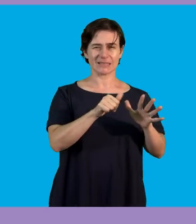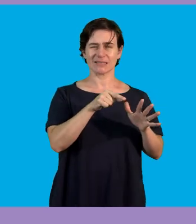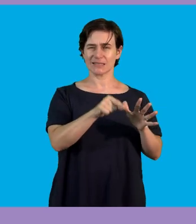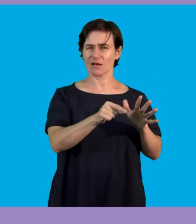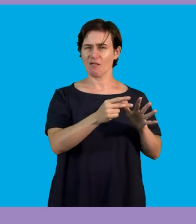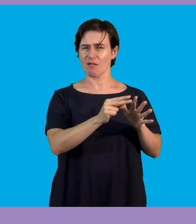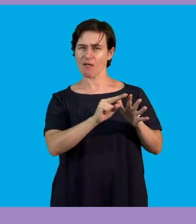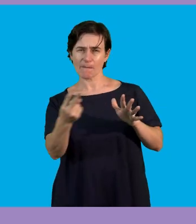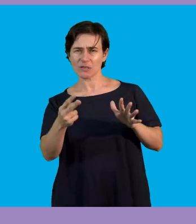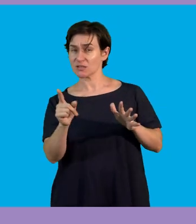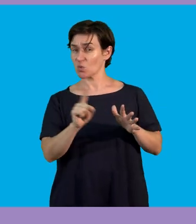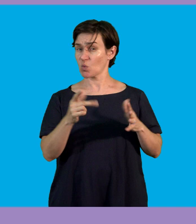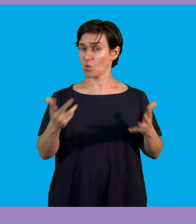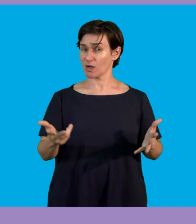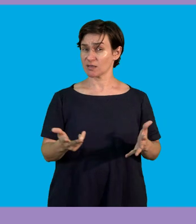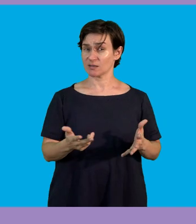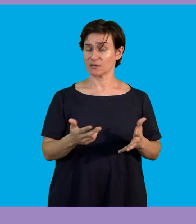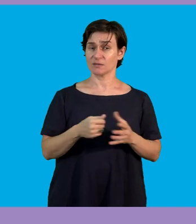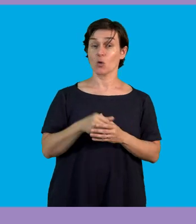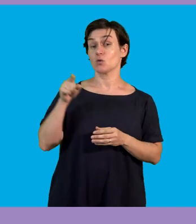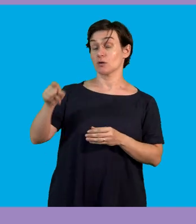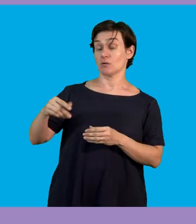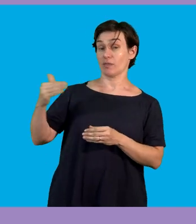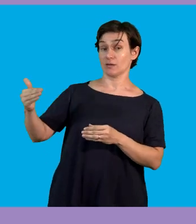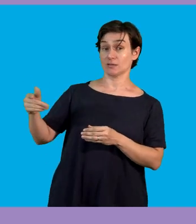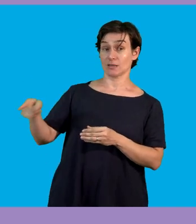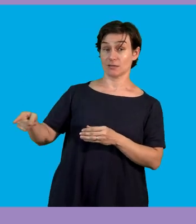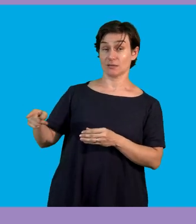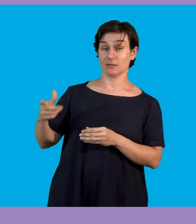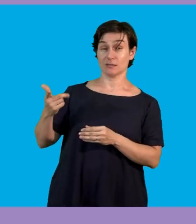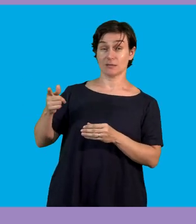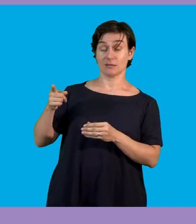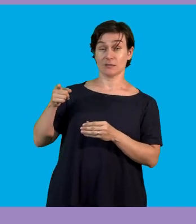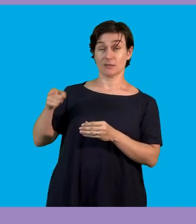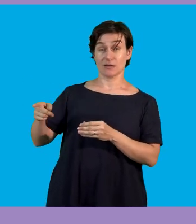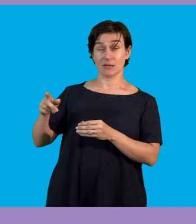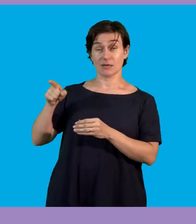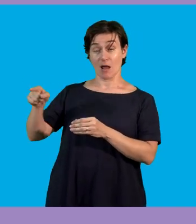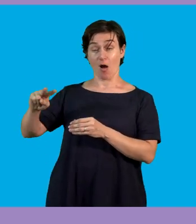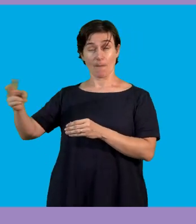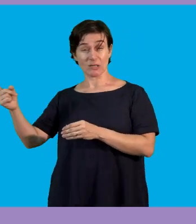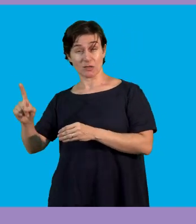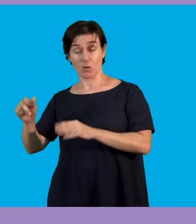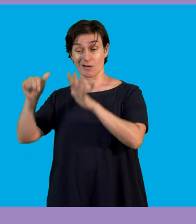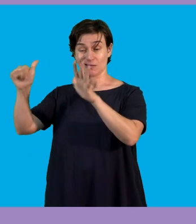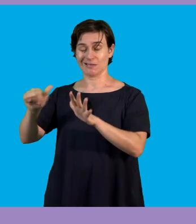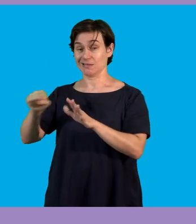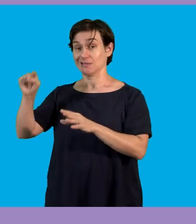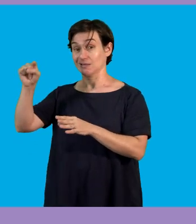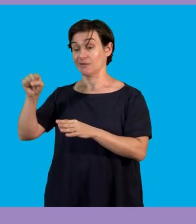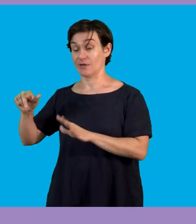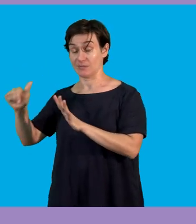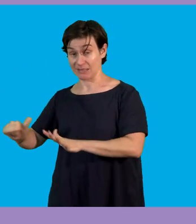of 16 is 1/16, so we divide by 16 on the right, divide